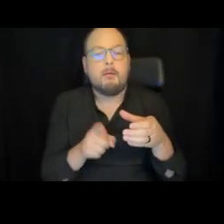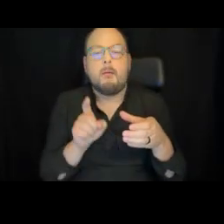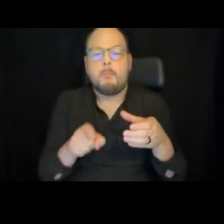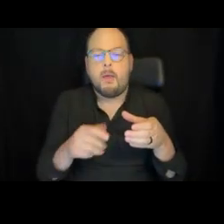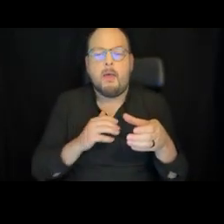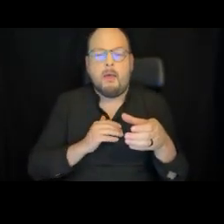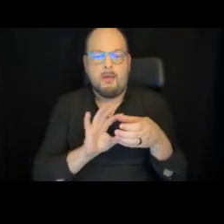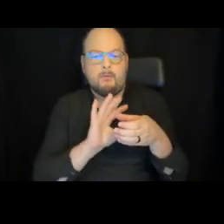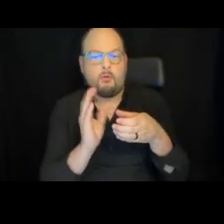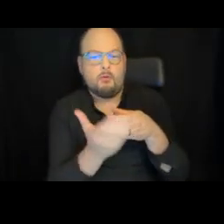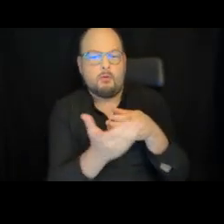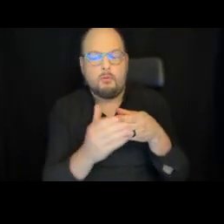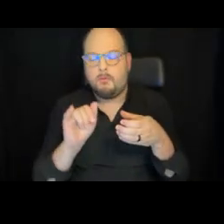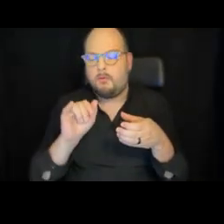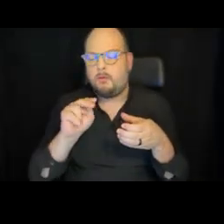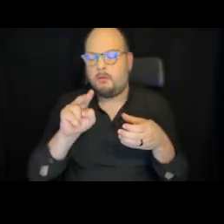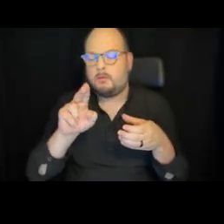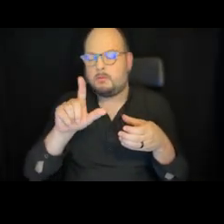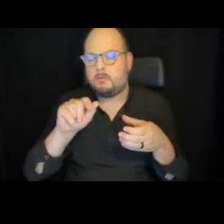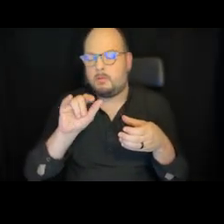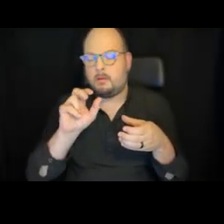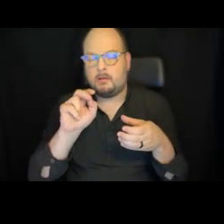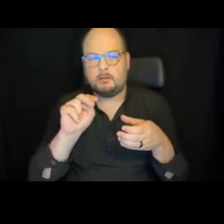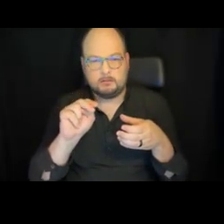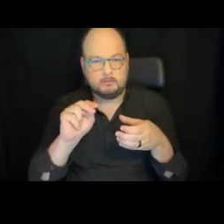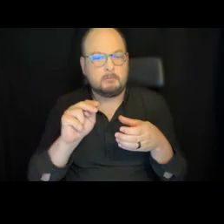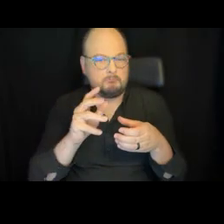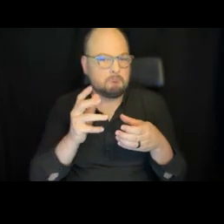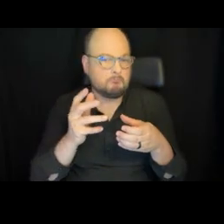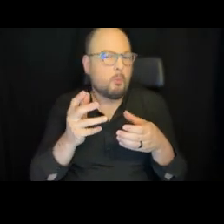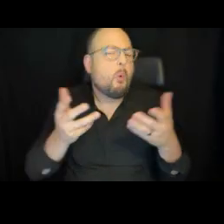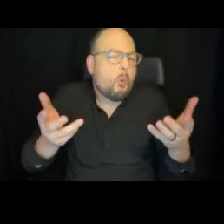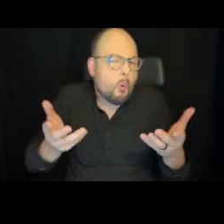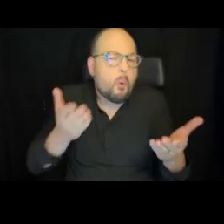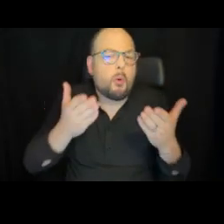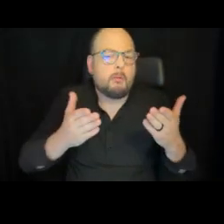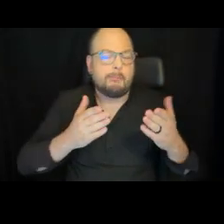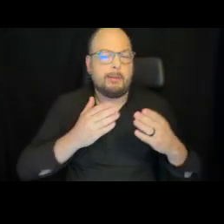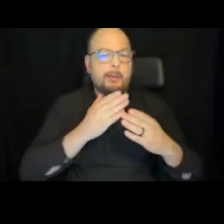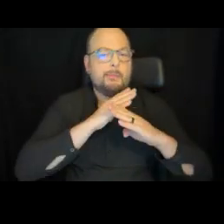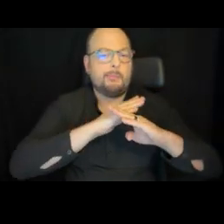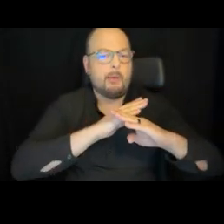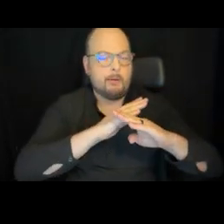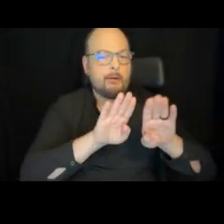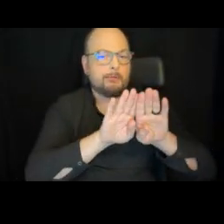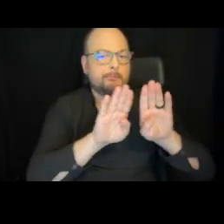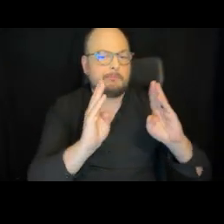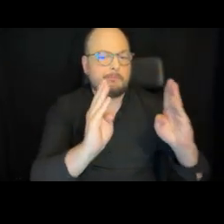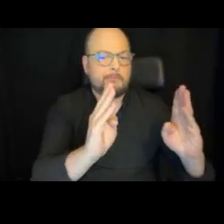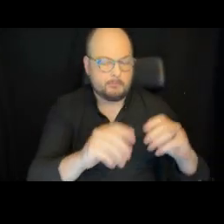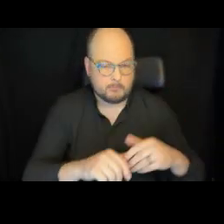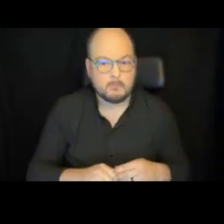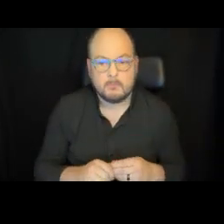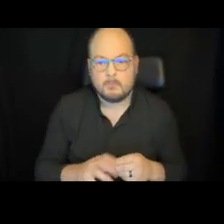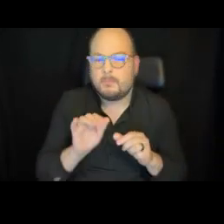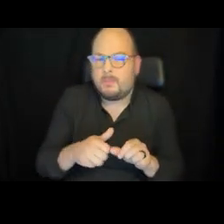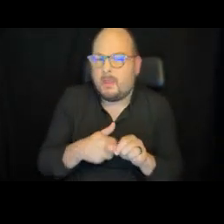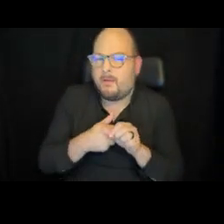enclosed. Again, those two standards require it. With the guidelines, pipe protection is